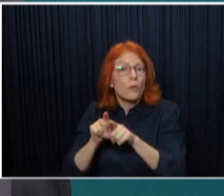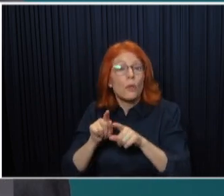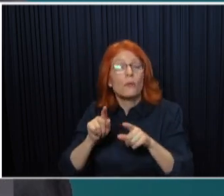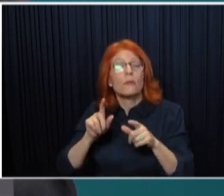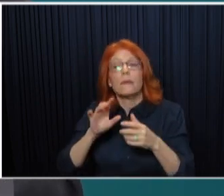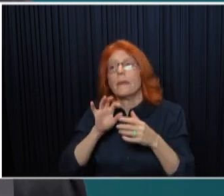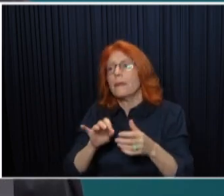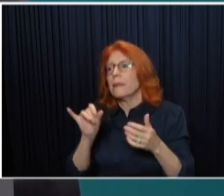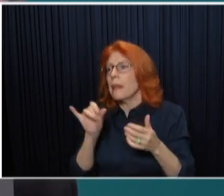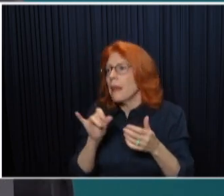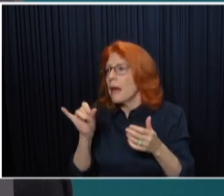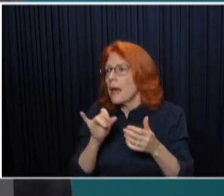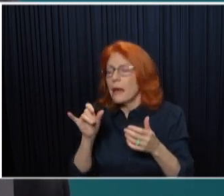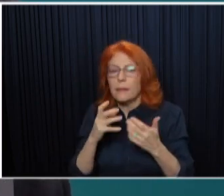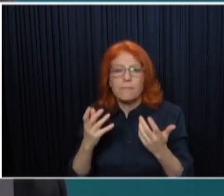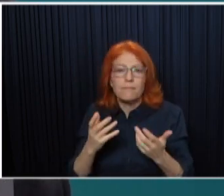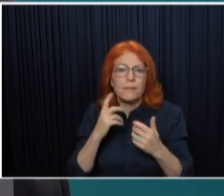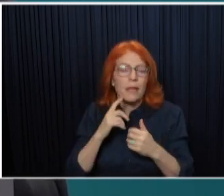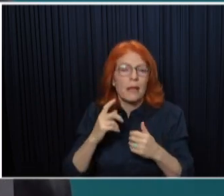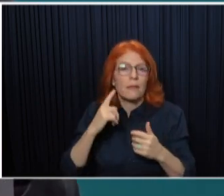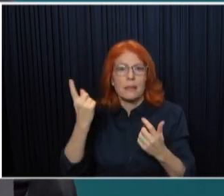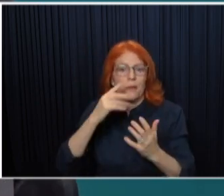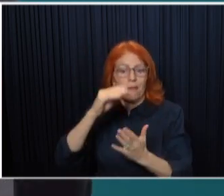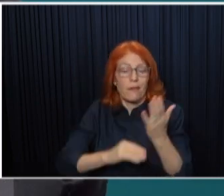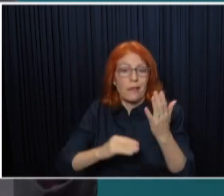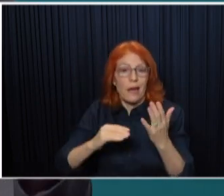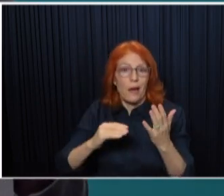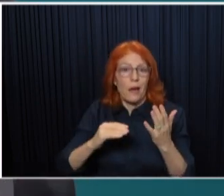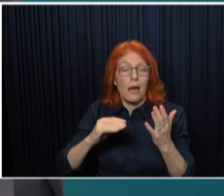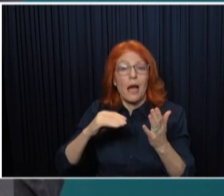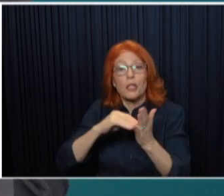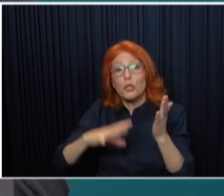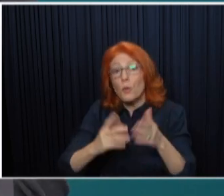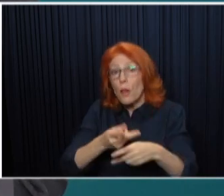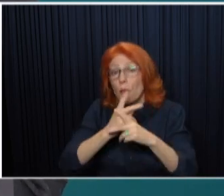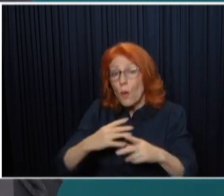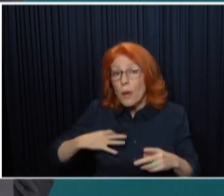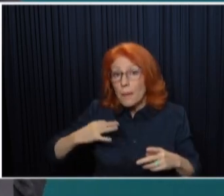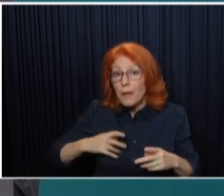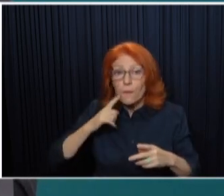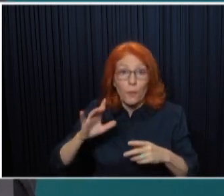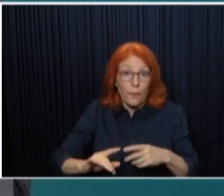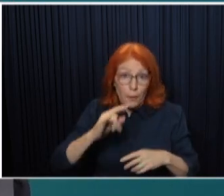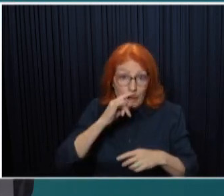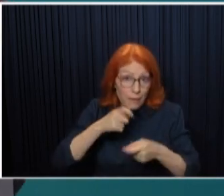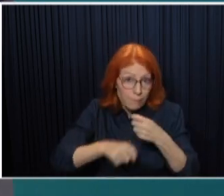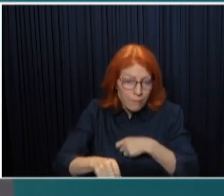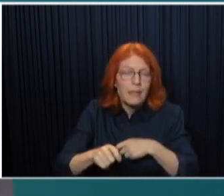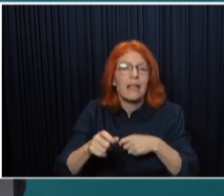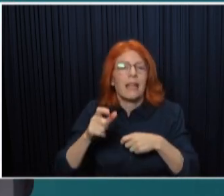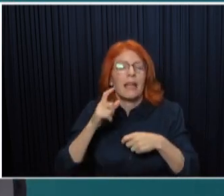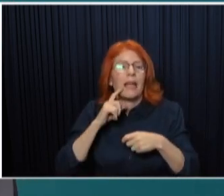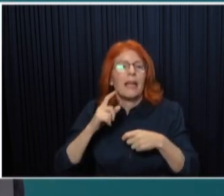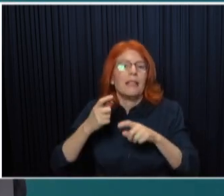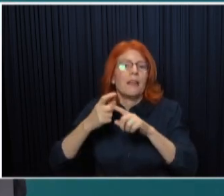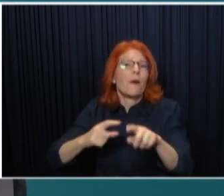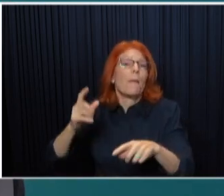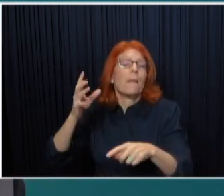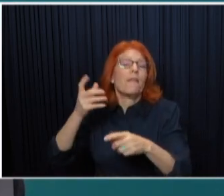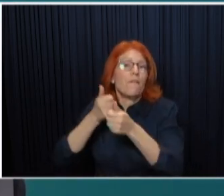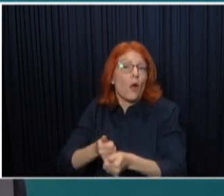as like, if anyone's ever filled out a student loan application for their kid, it goes off of the parent's